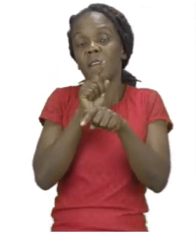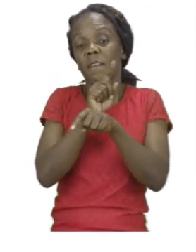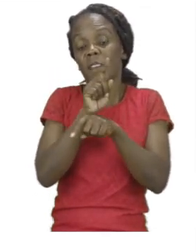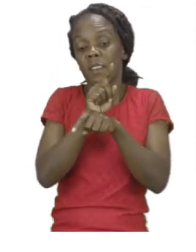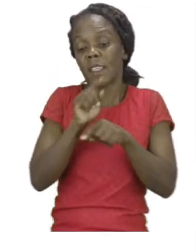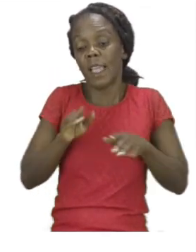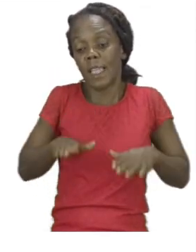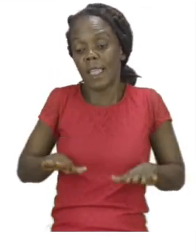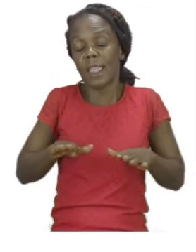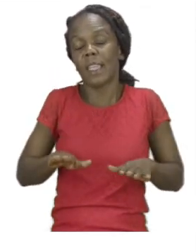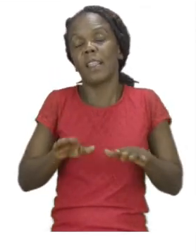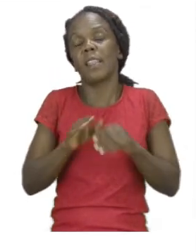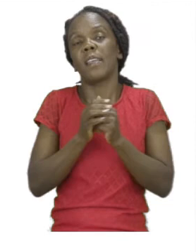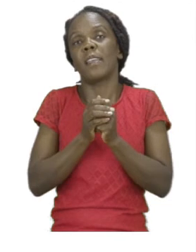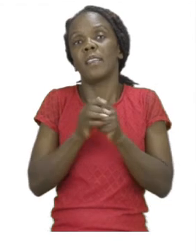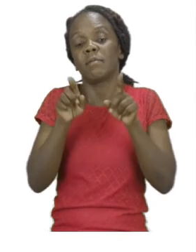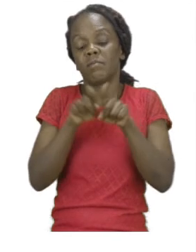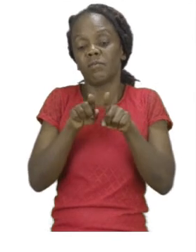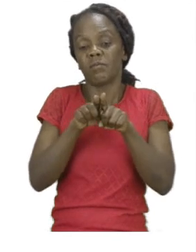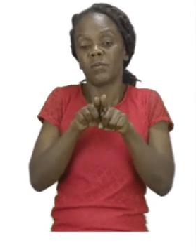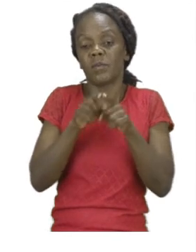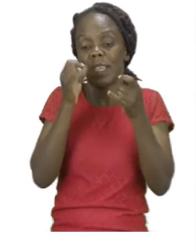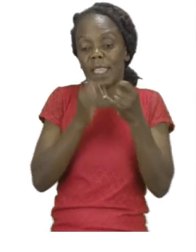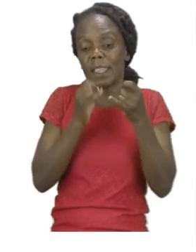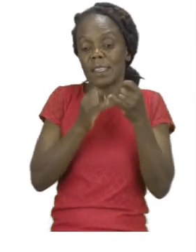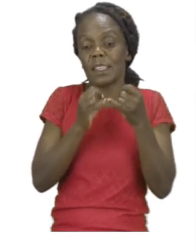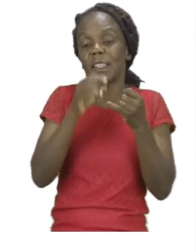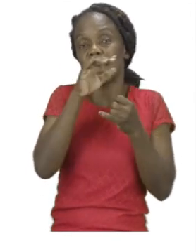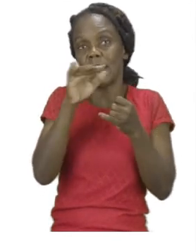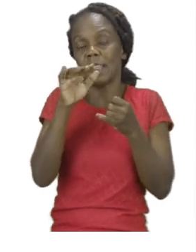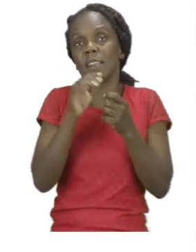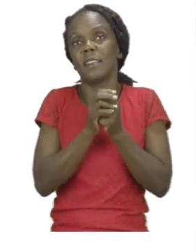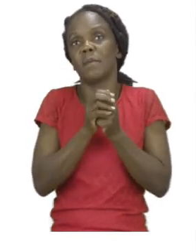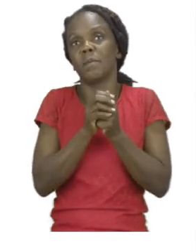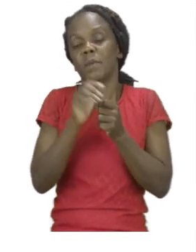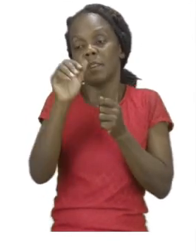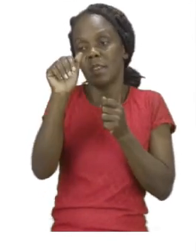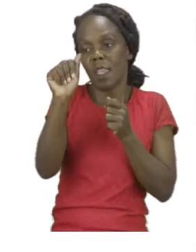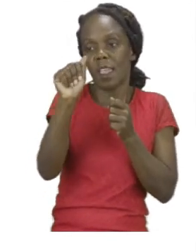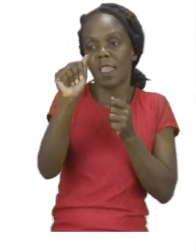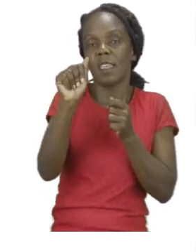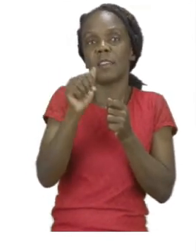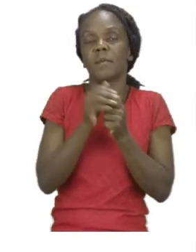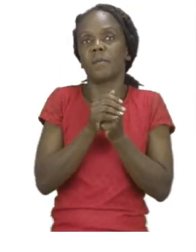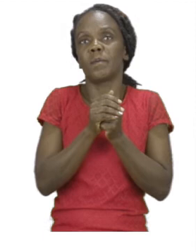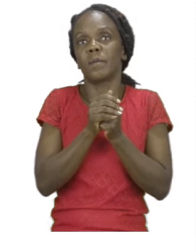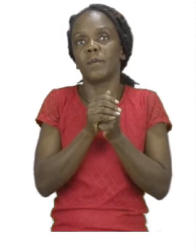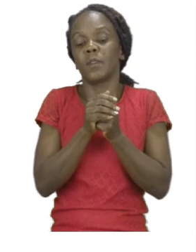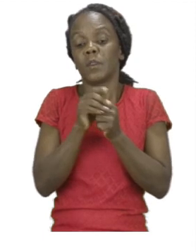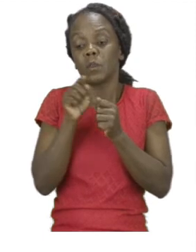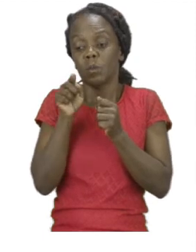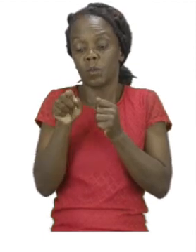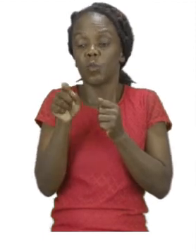Yes, they do. They sound like they end the same. So you are going to circle